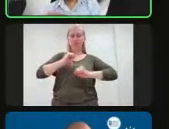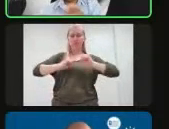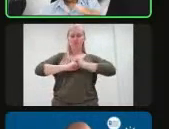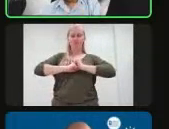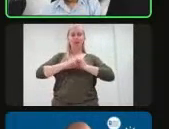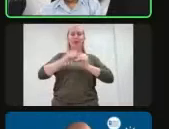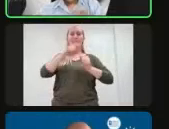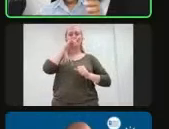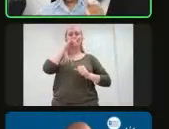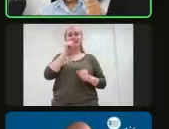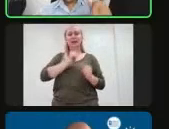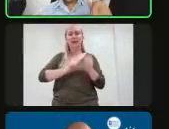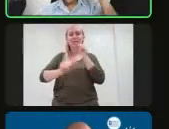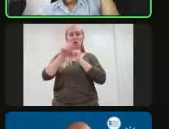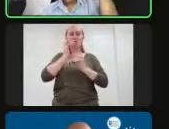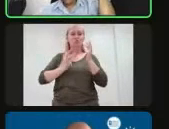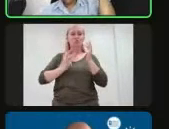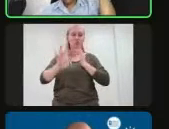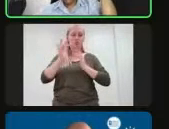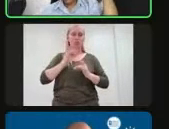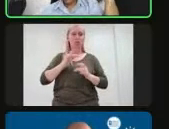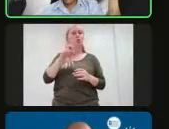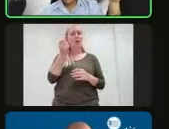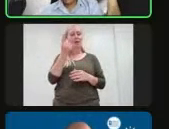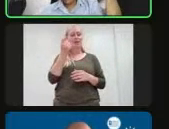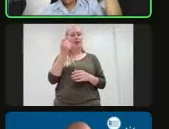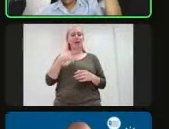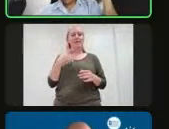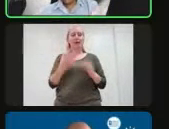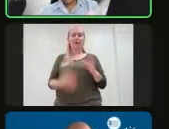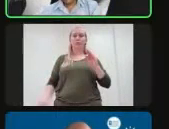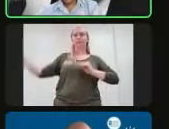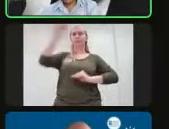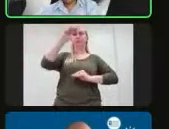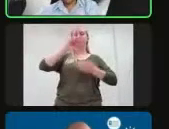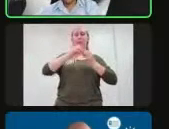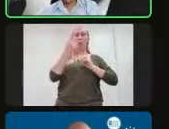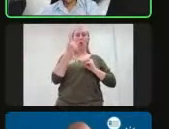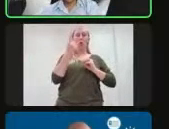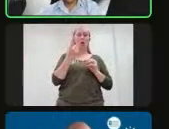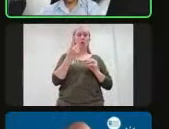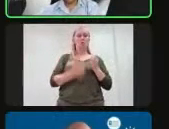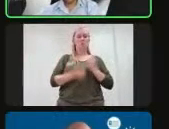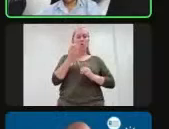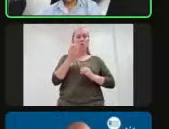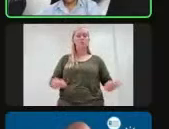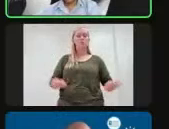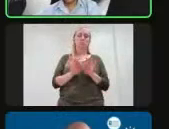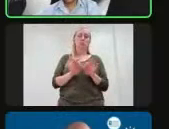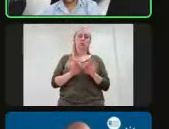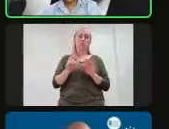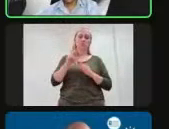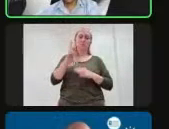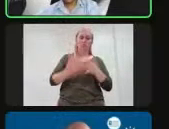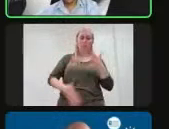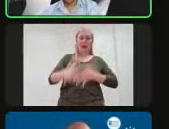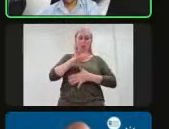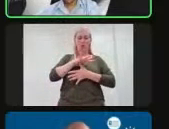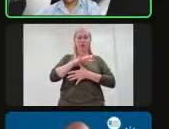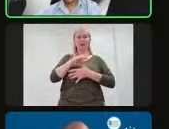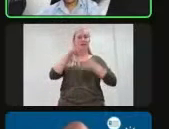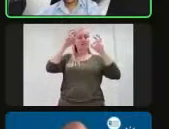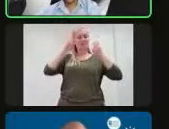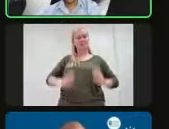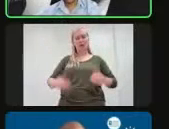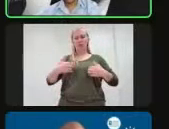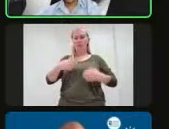really think 11 should have been the number 1 number. You know, that's the most important piece. Please, let's sit down and have a cup